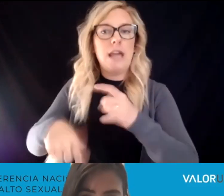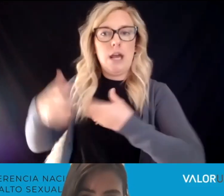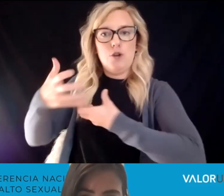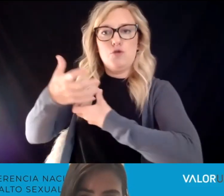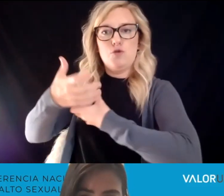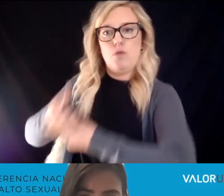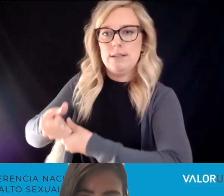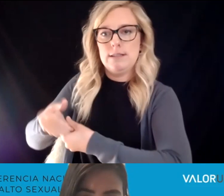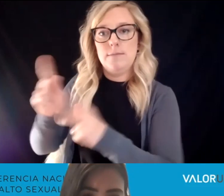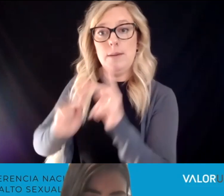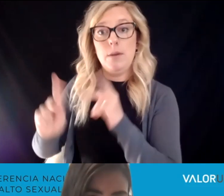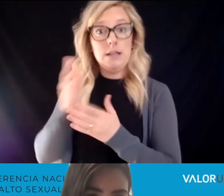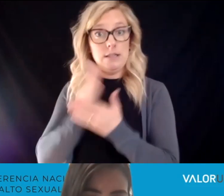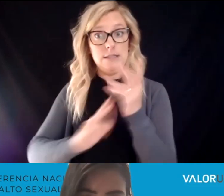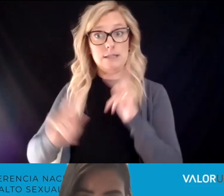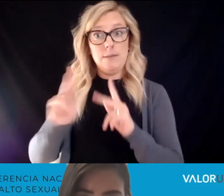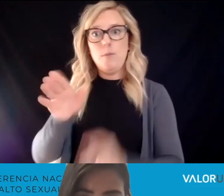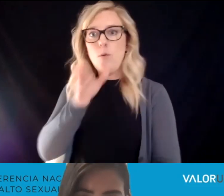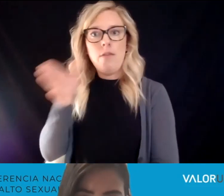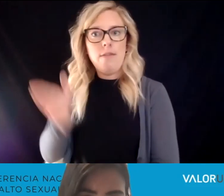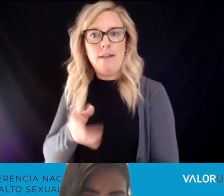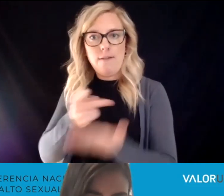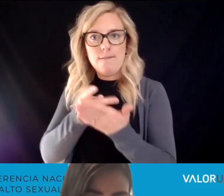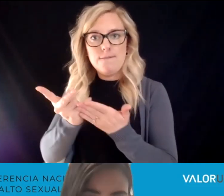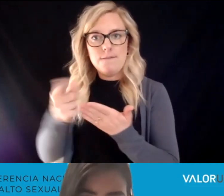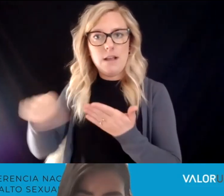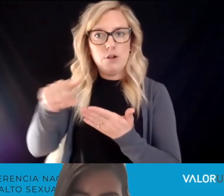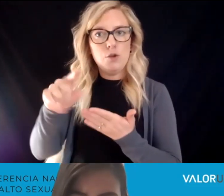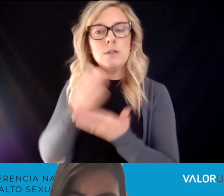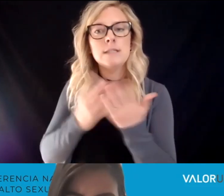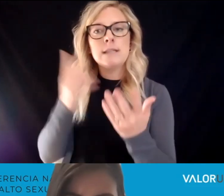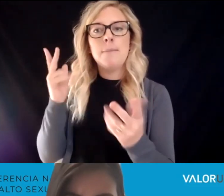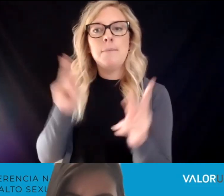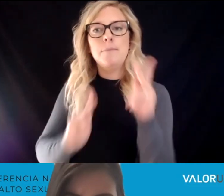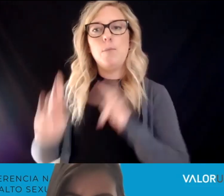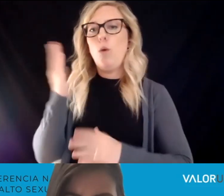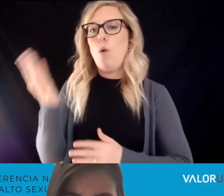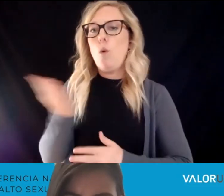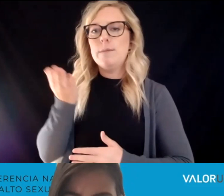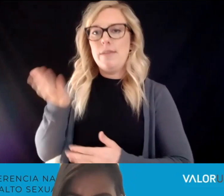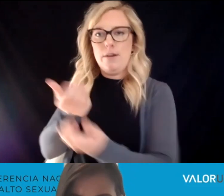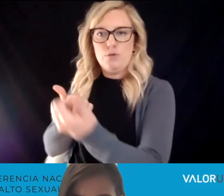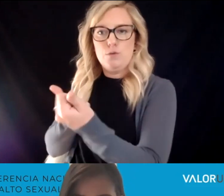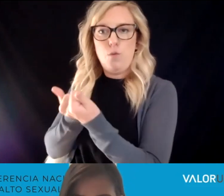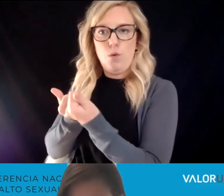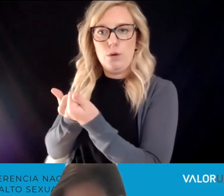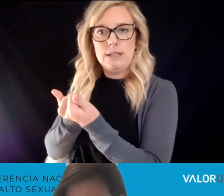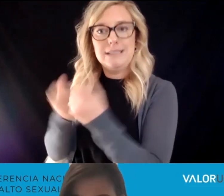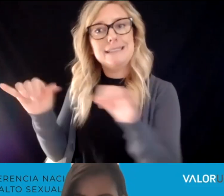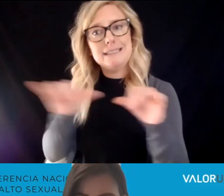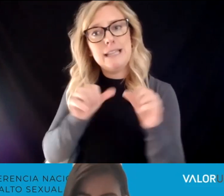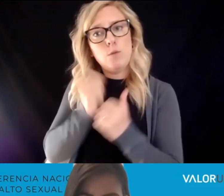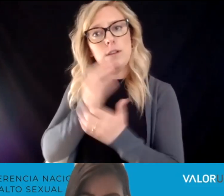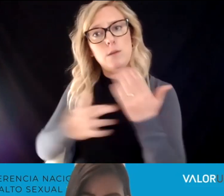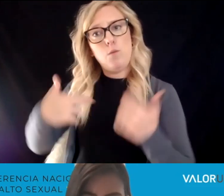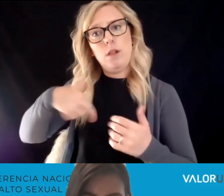never fail you. Some people will always be there for you, and the same with some religious organizations. So, at the end of the day, I think we need to